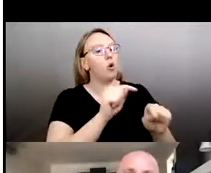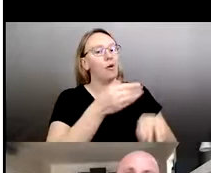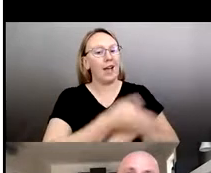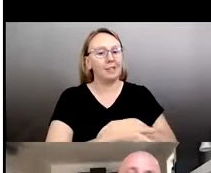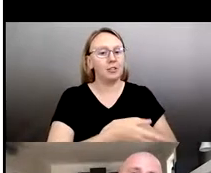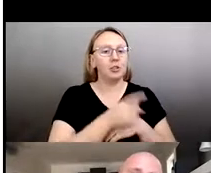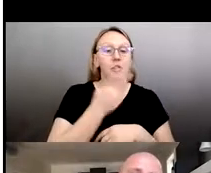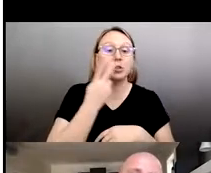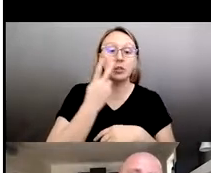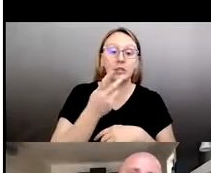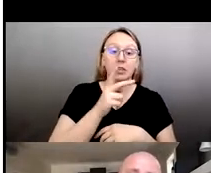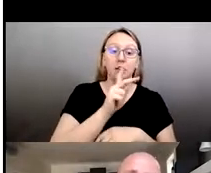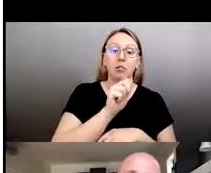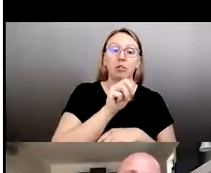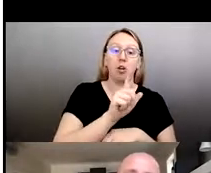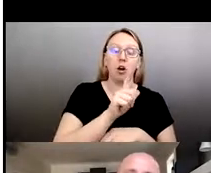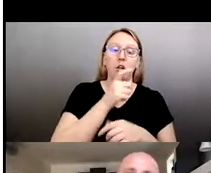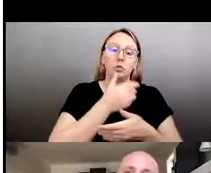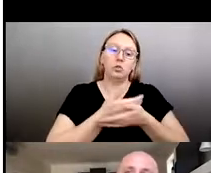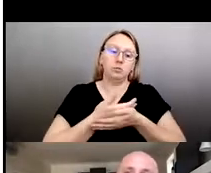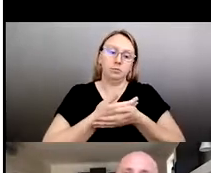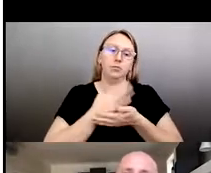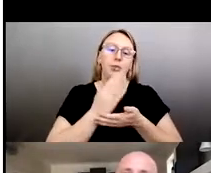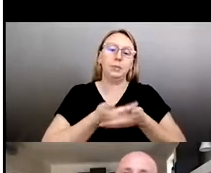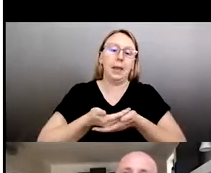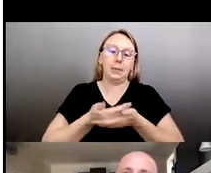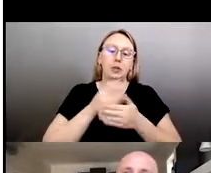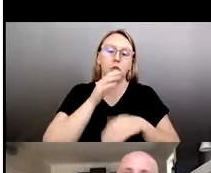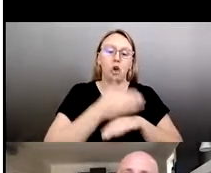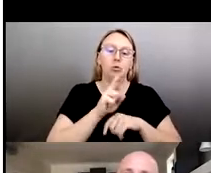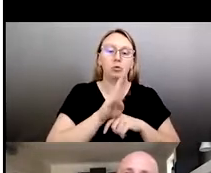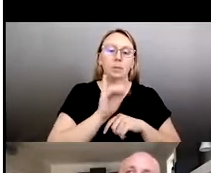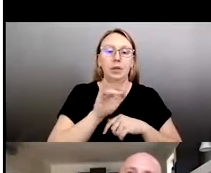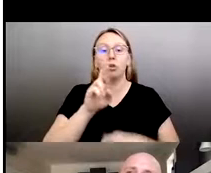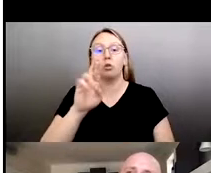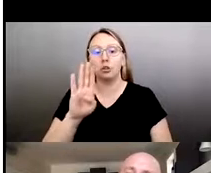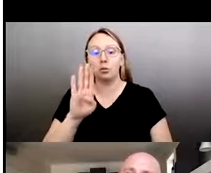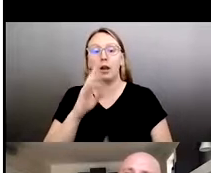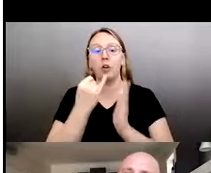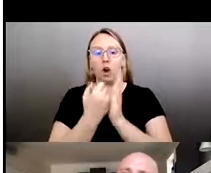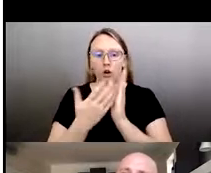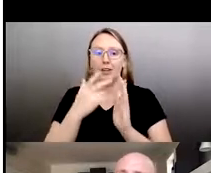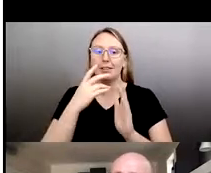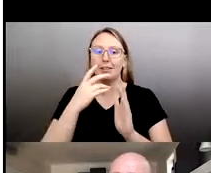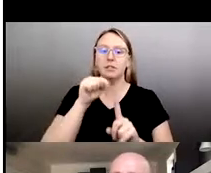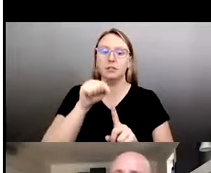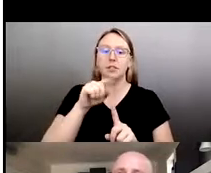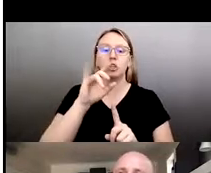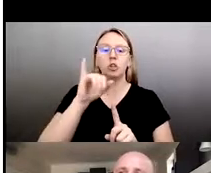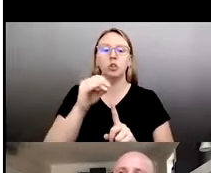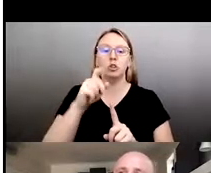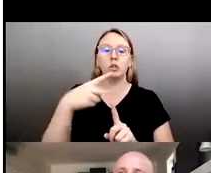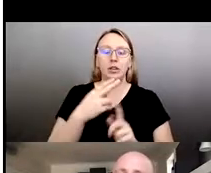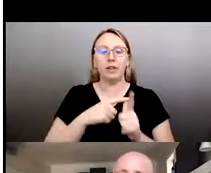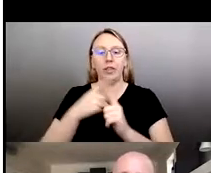to Carl Worsam, who is holding their infant daughter, Ruby. That's Roger Brown. This is the artist, Joseph Yocum, and the familiar faces,